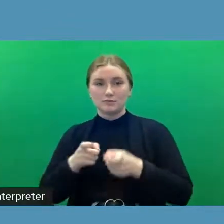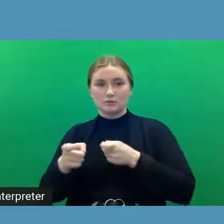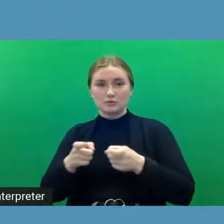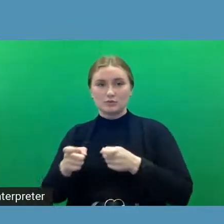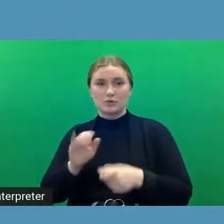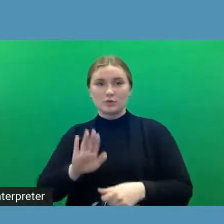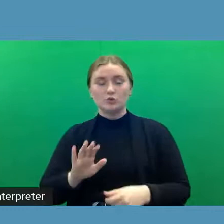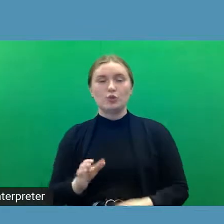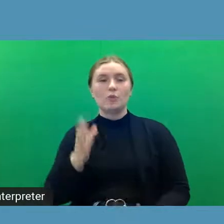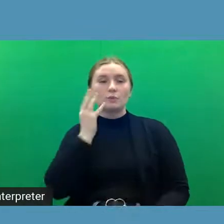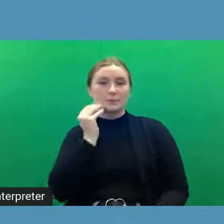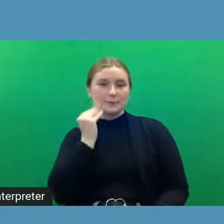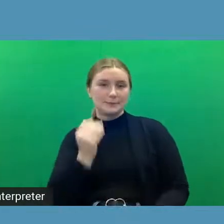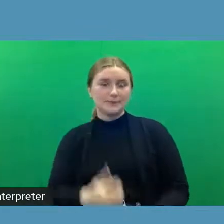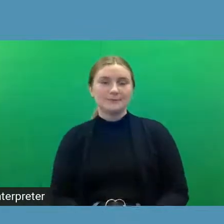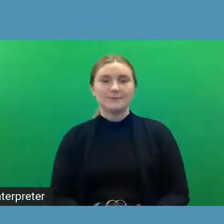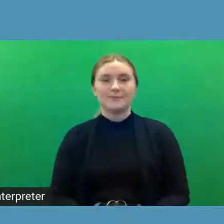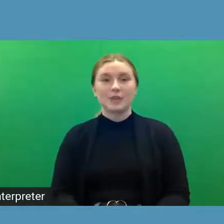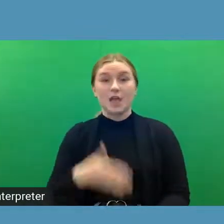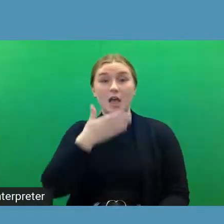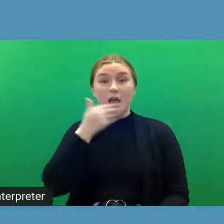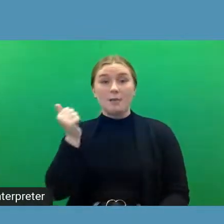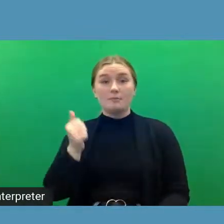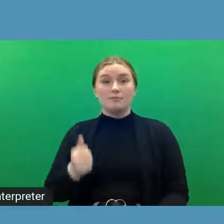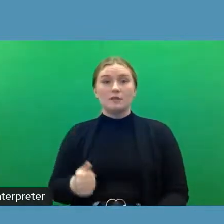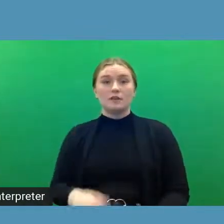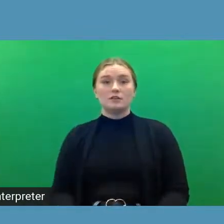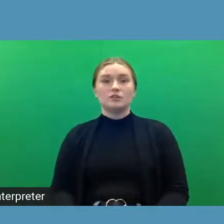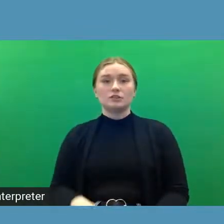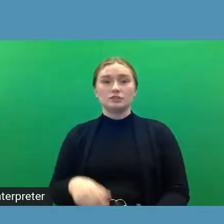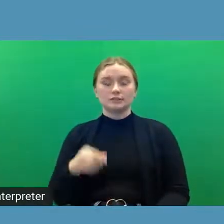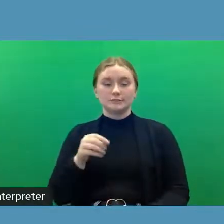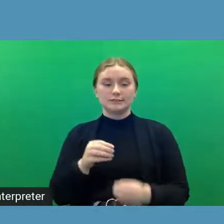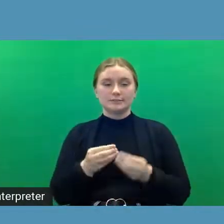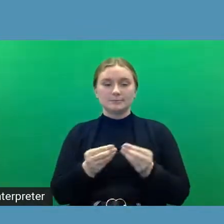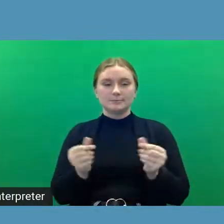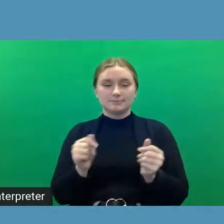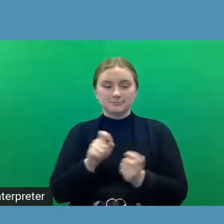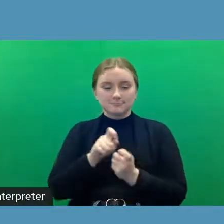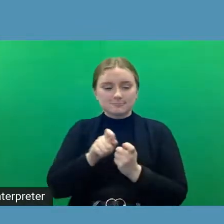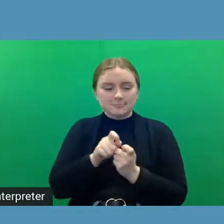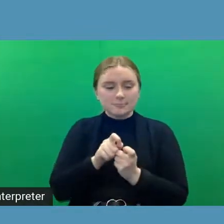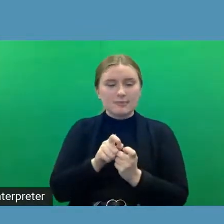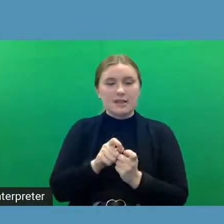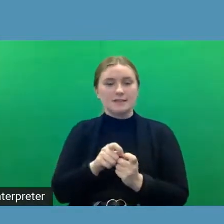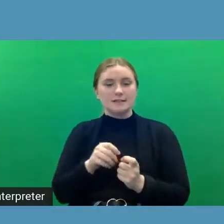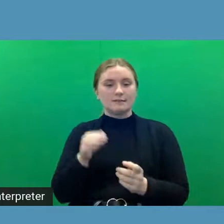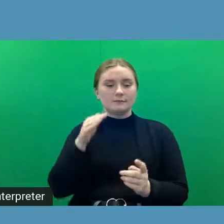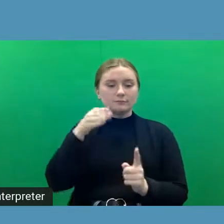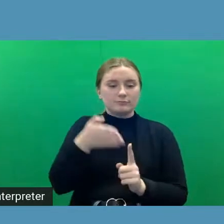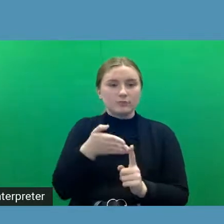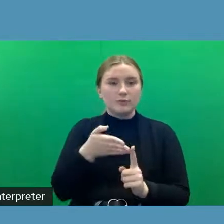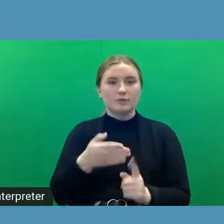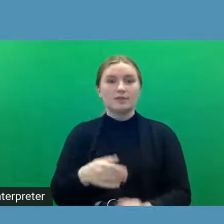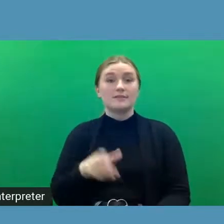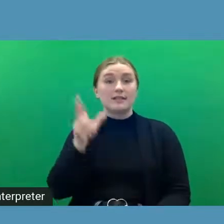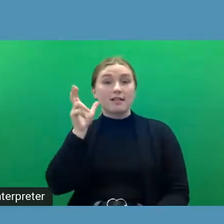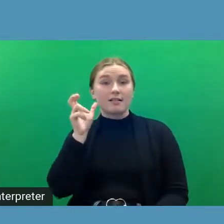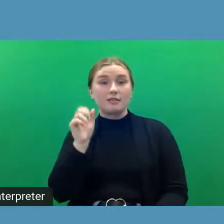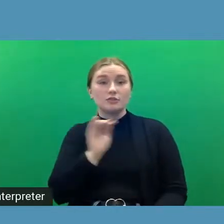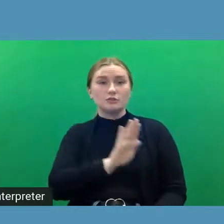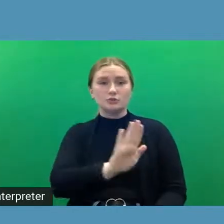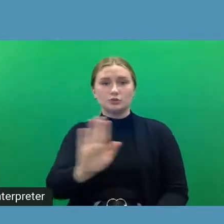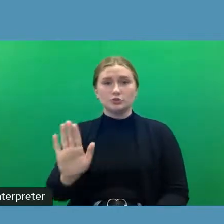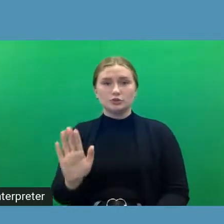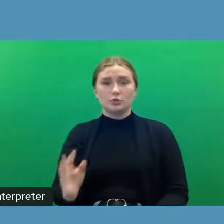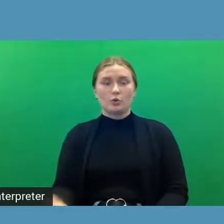experience. The best way to continuously refine our craft at the Museum Learning Hub is to listen to you, our attendees,